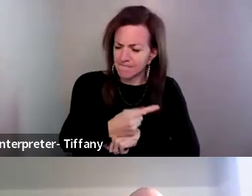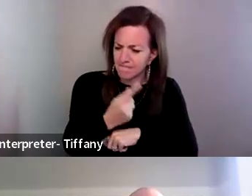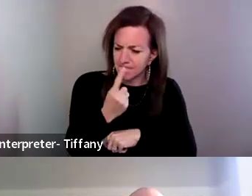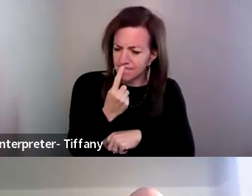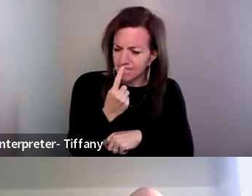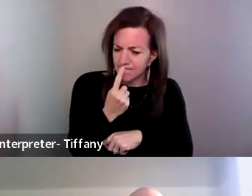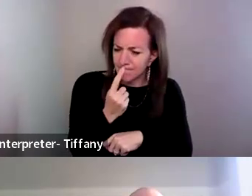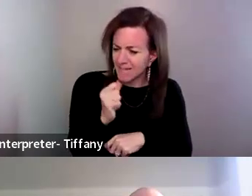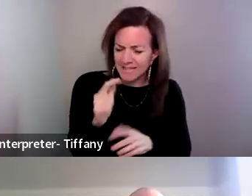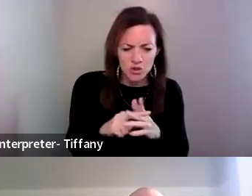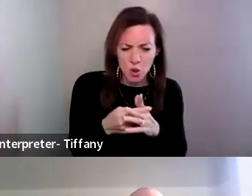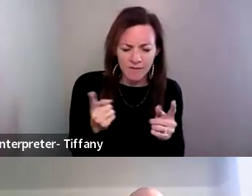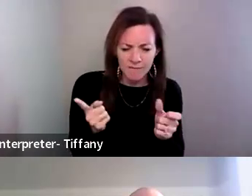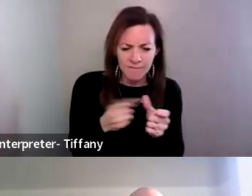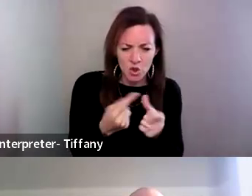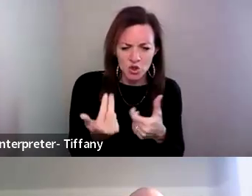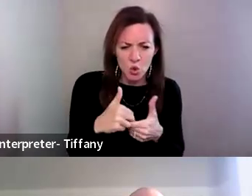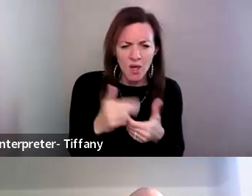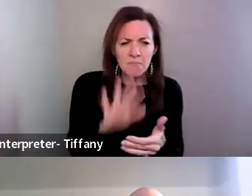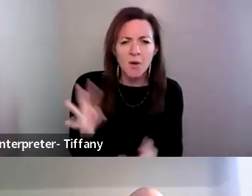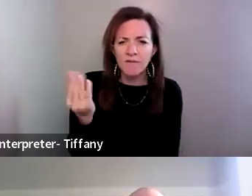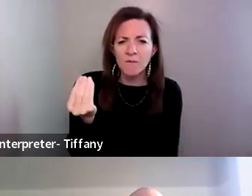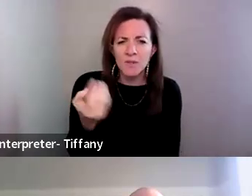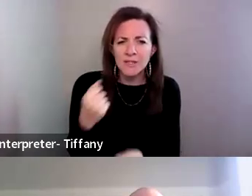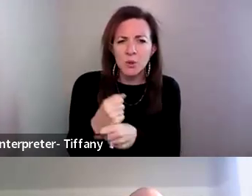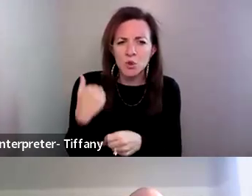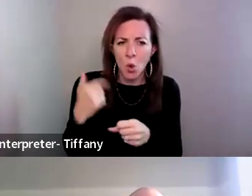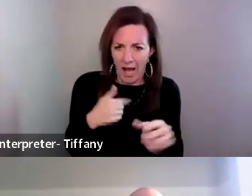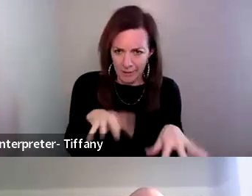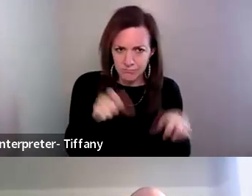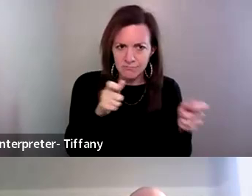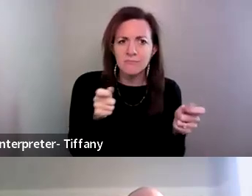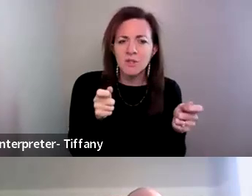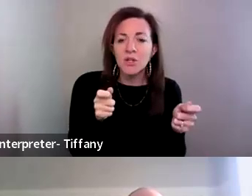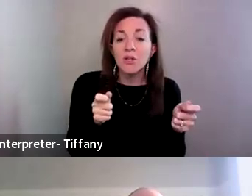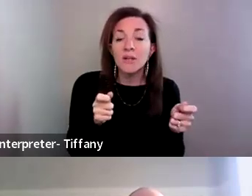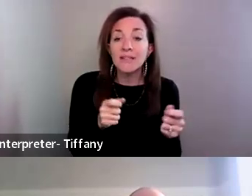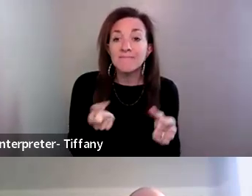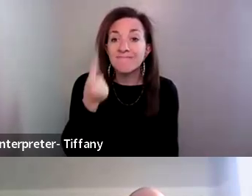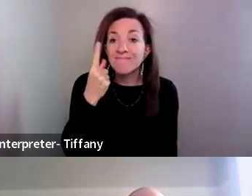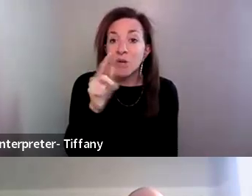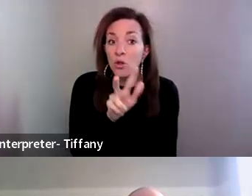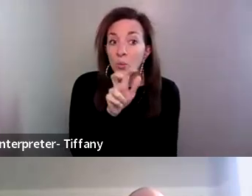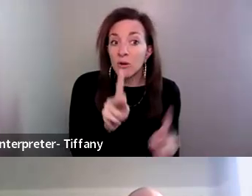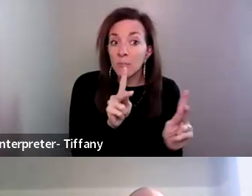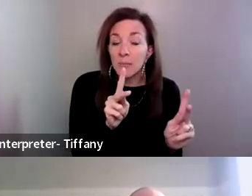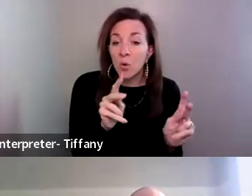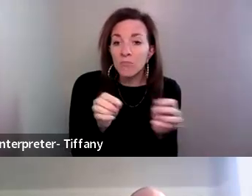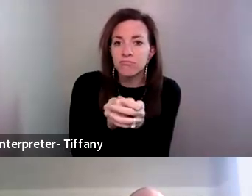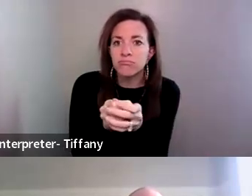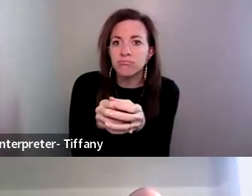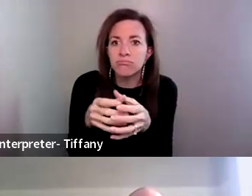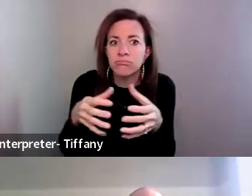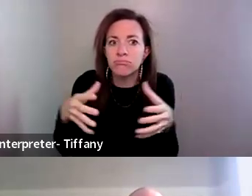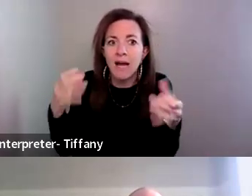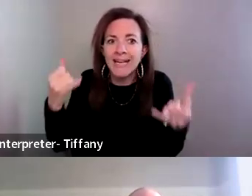I didn't start when I first came here, but about 14 years ago, I took over, and we went from about 300 people to the